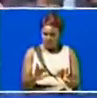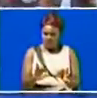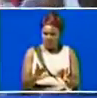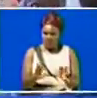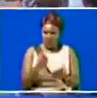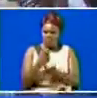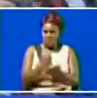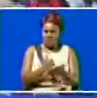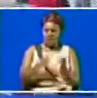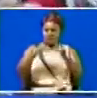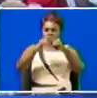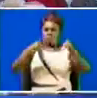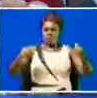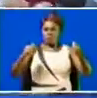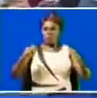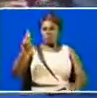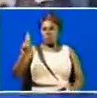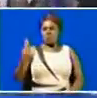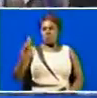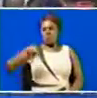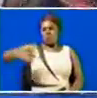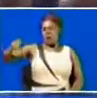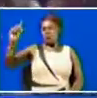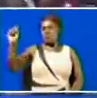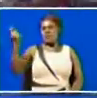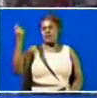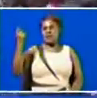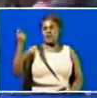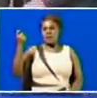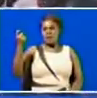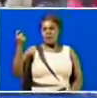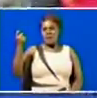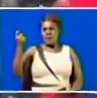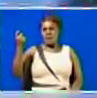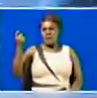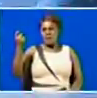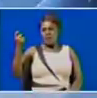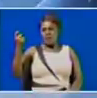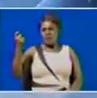partial fallout with Kenyatta's Mount Kenya backyard. Muremi Mwangi, KTN News.